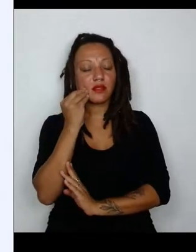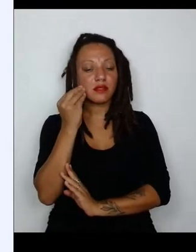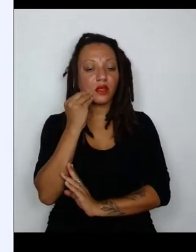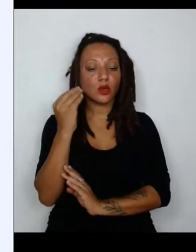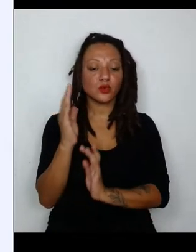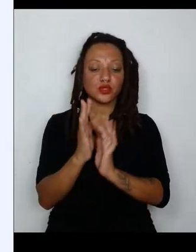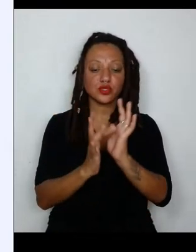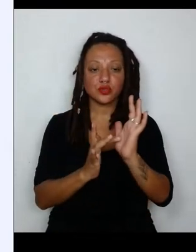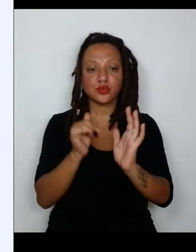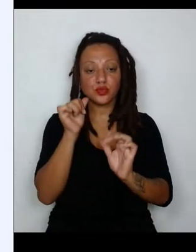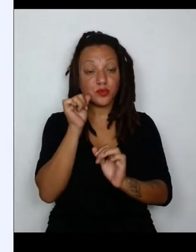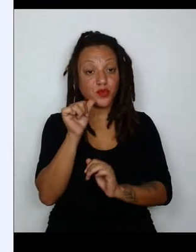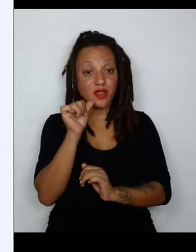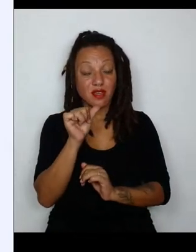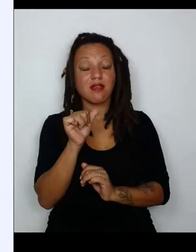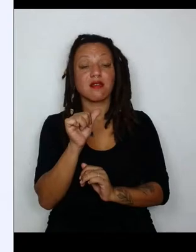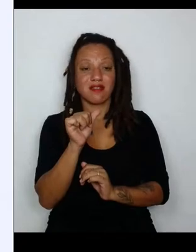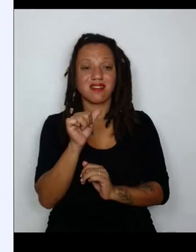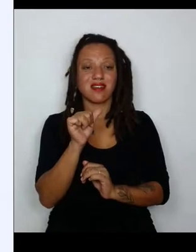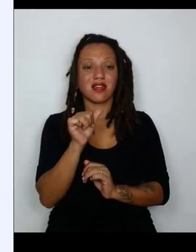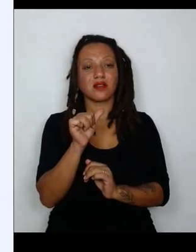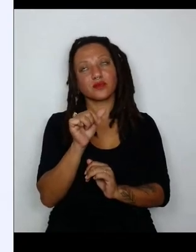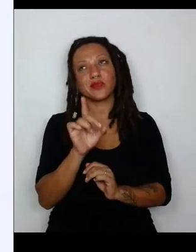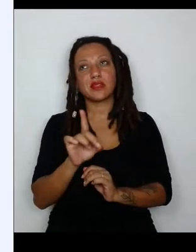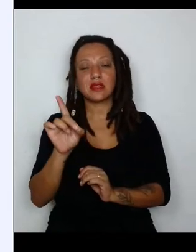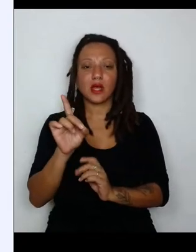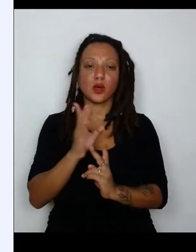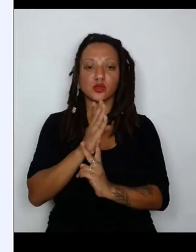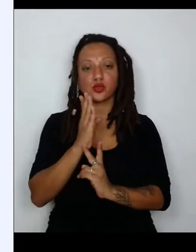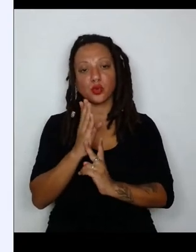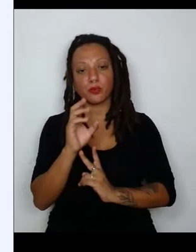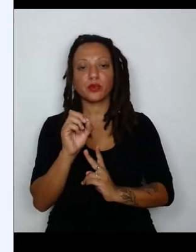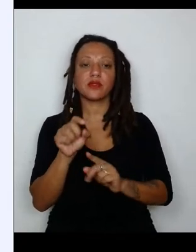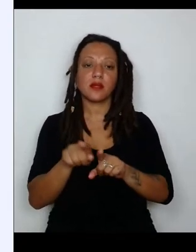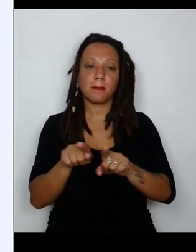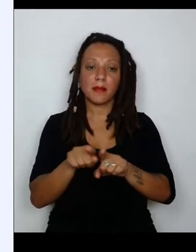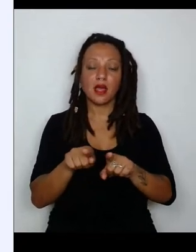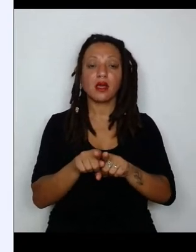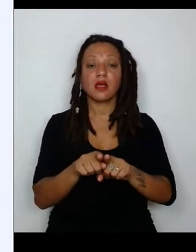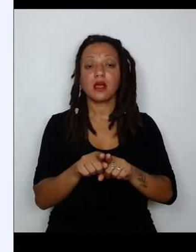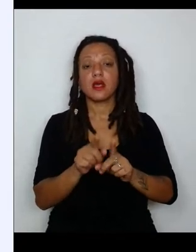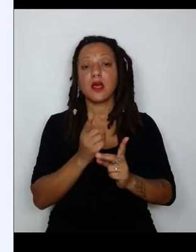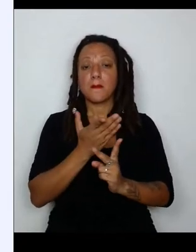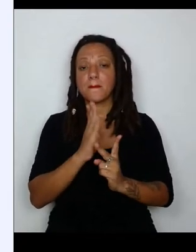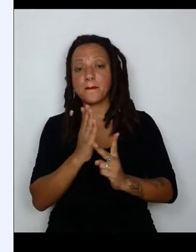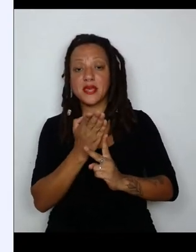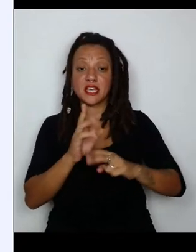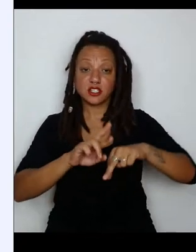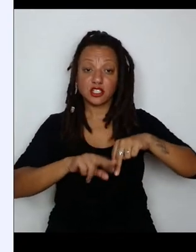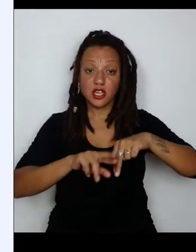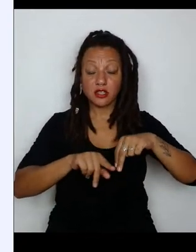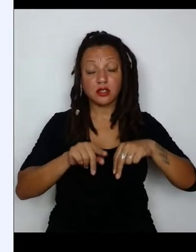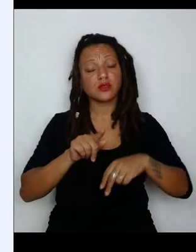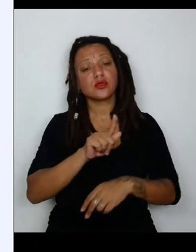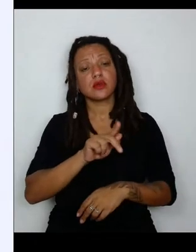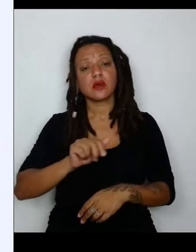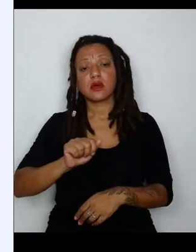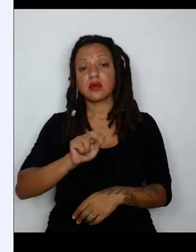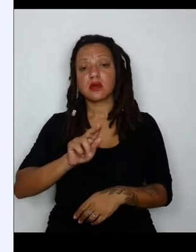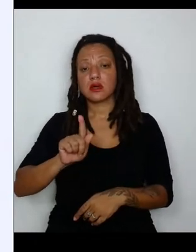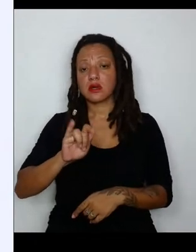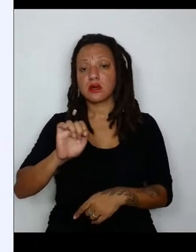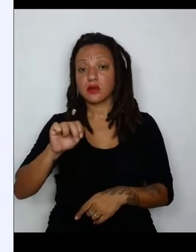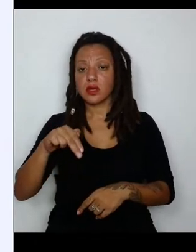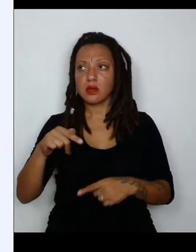were in fact ideas that gauguin specifically associated with his grandmother's thinking in life then of